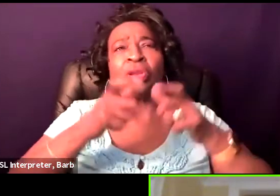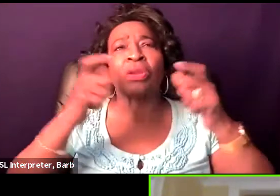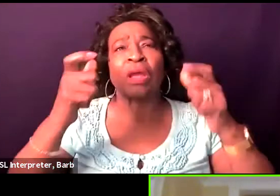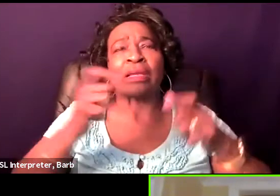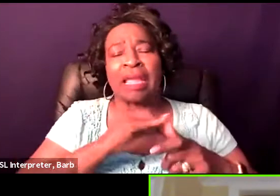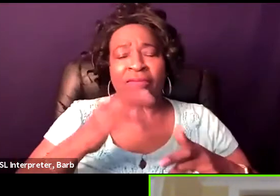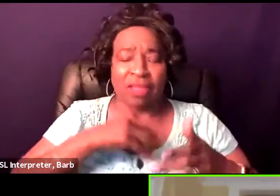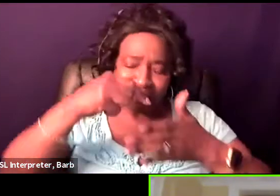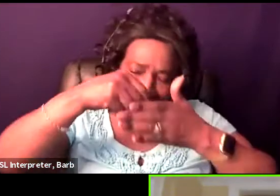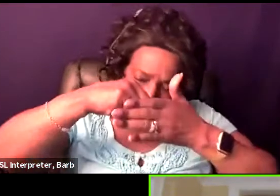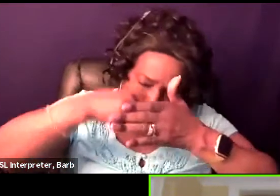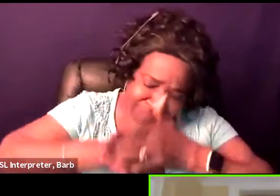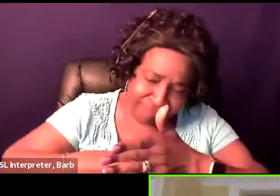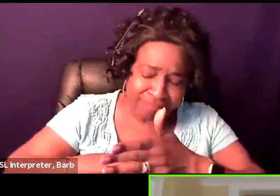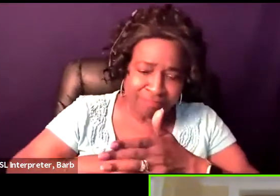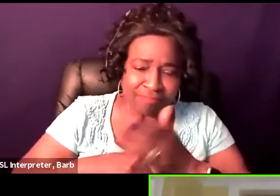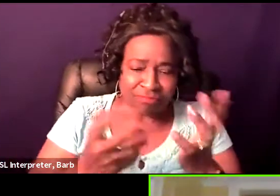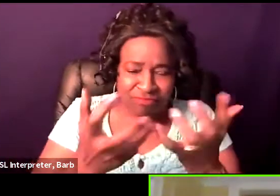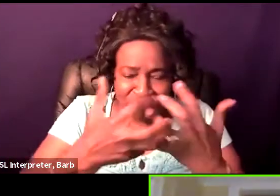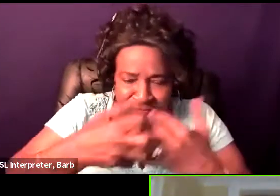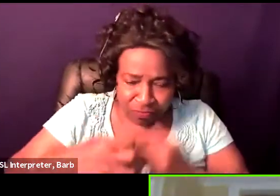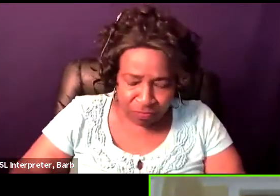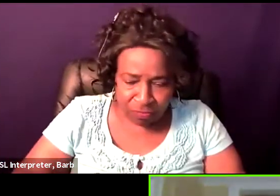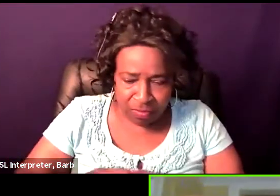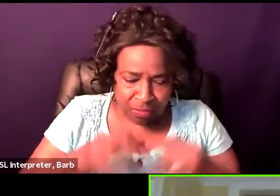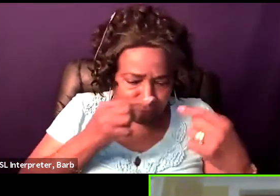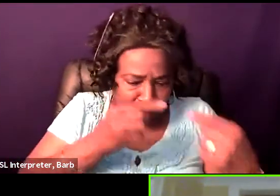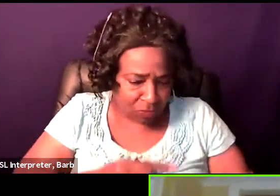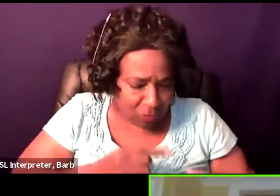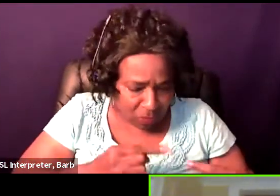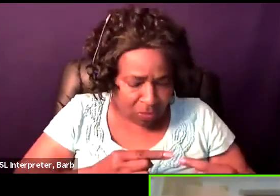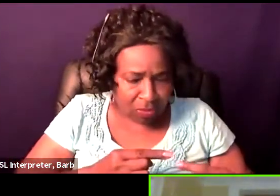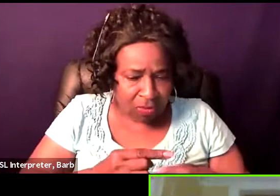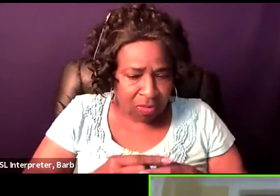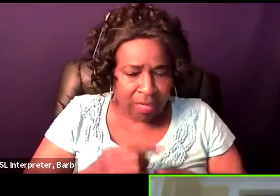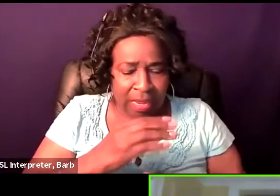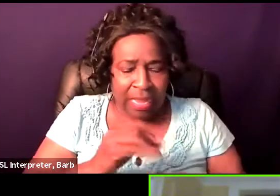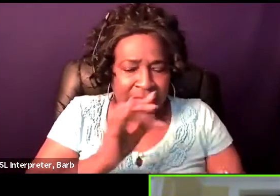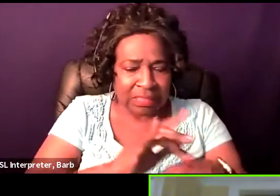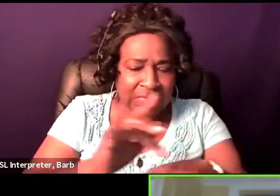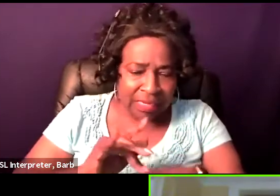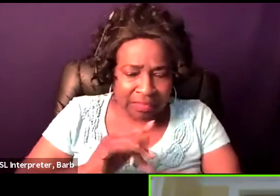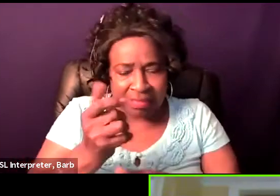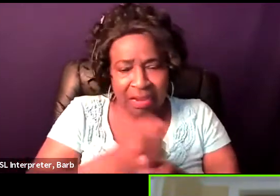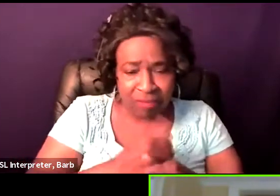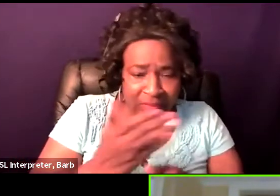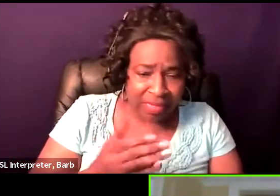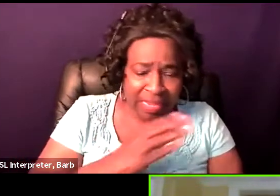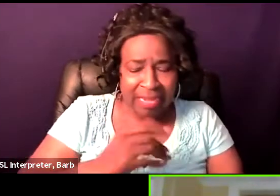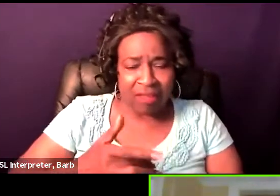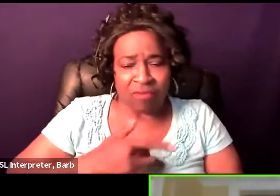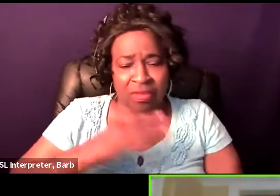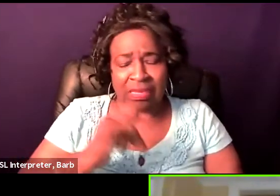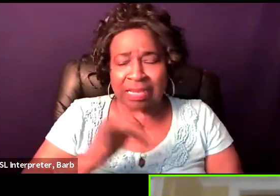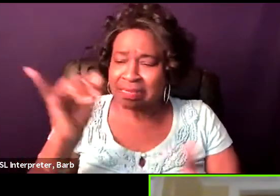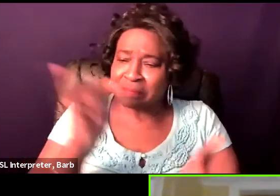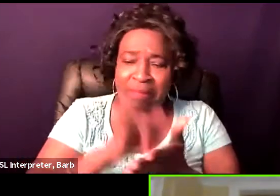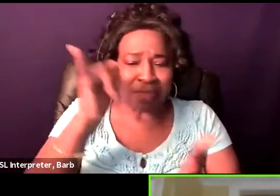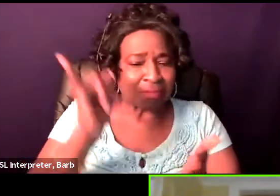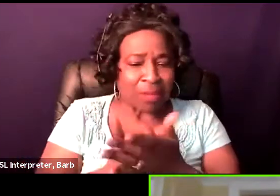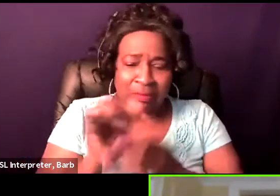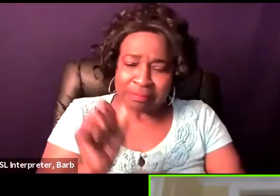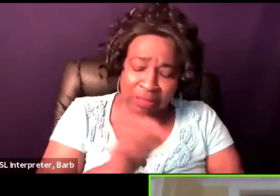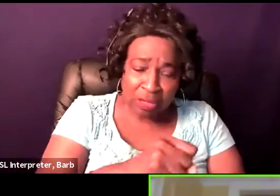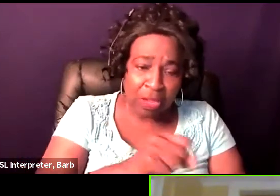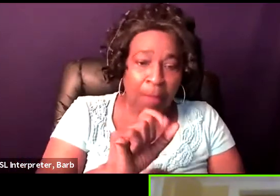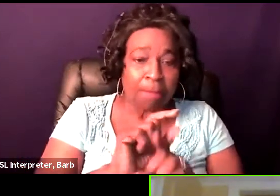deeply ingrained and it feels so like long tentacles touching everything that it feels like it's impossible to overcome. But